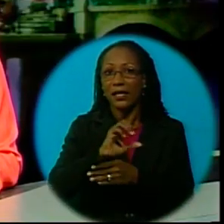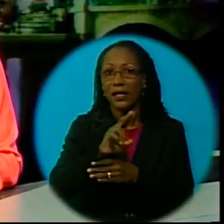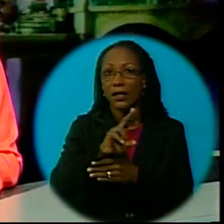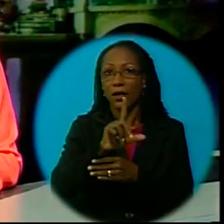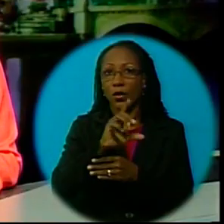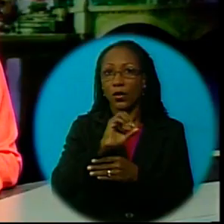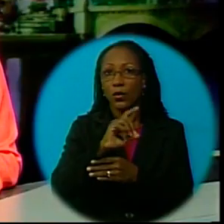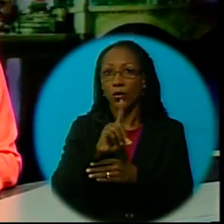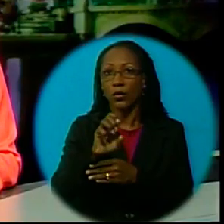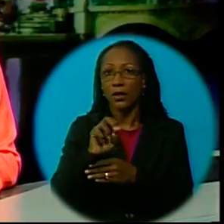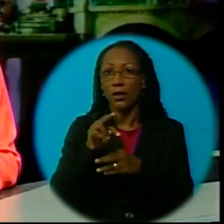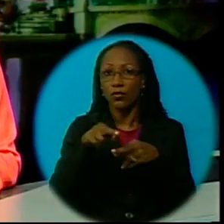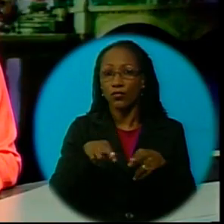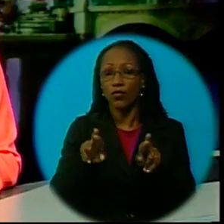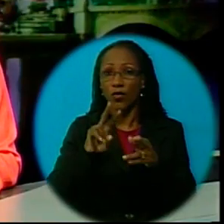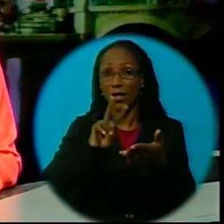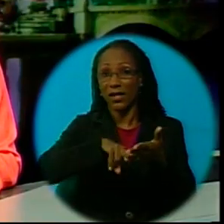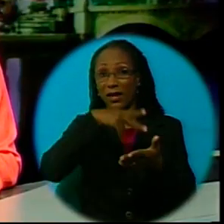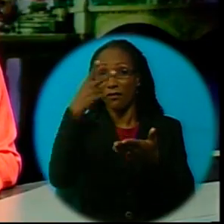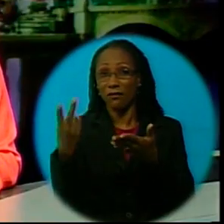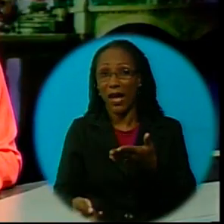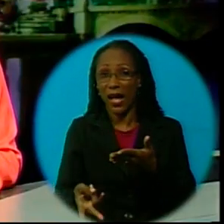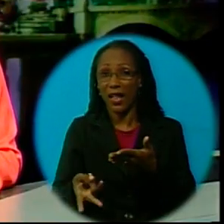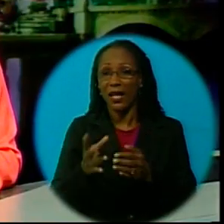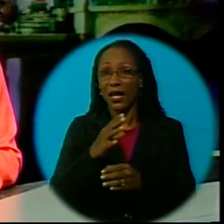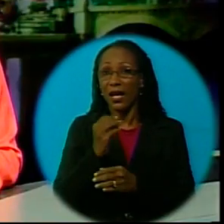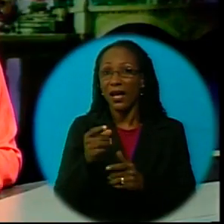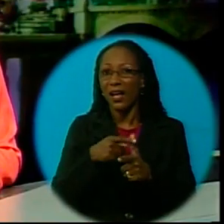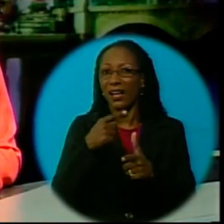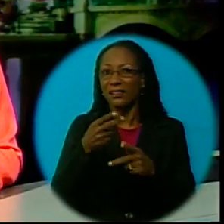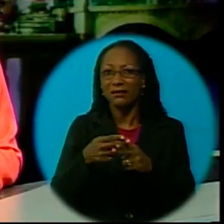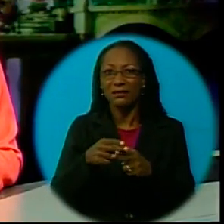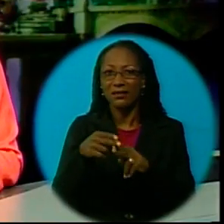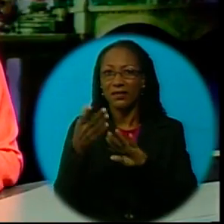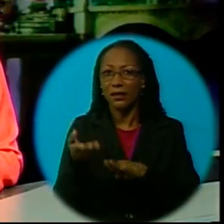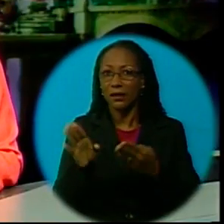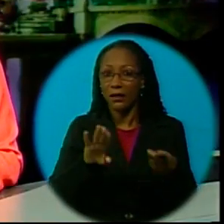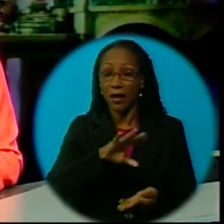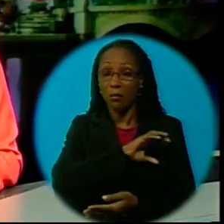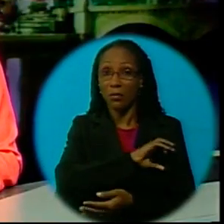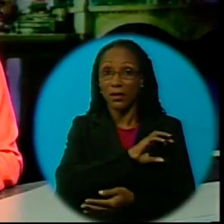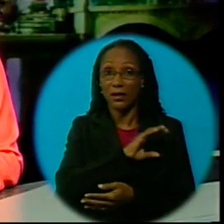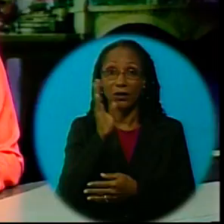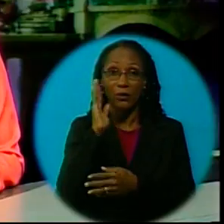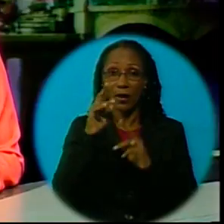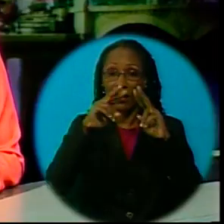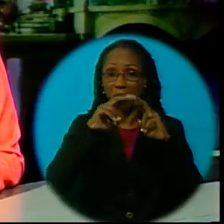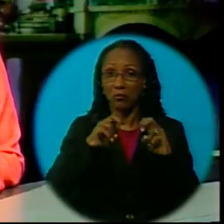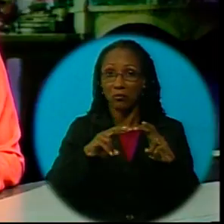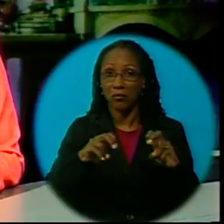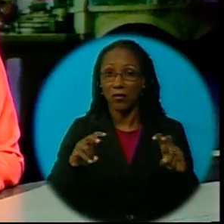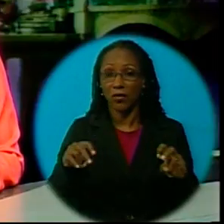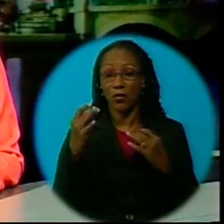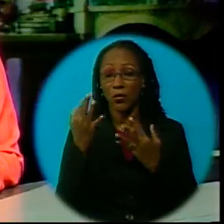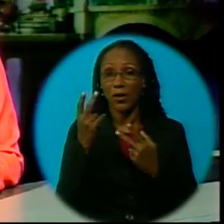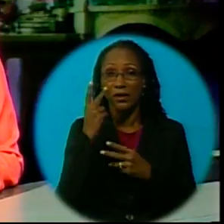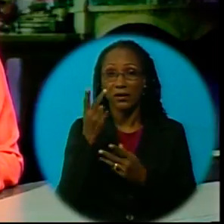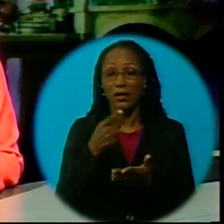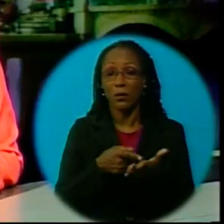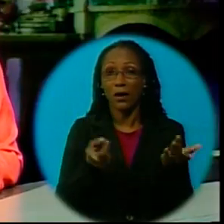fell from the vehicle. He was pronounced dead on the scene, and police are now awaiting a post-mortem to determine the cause of